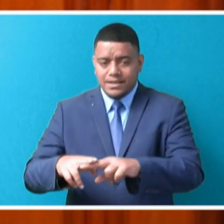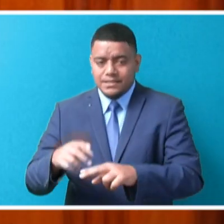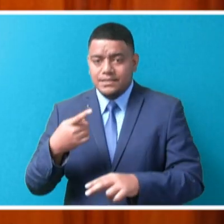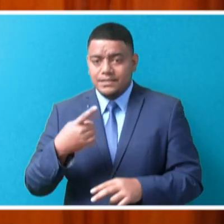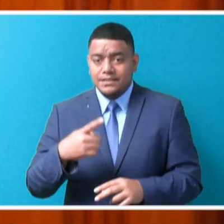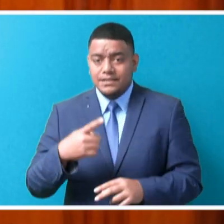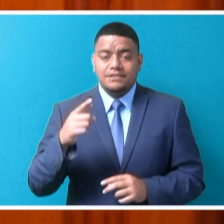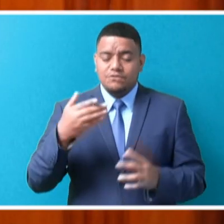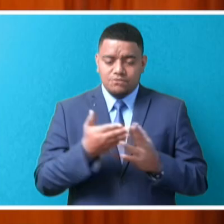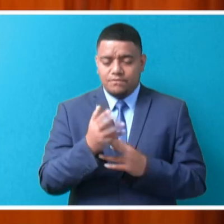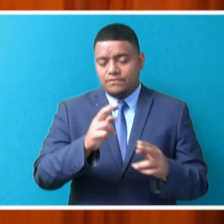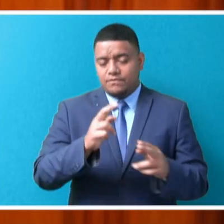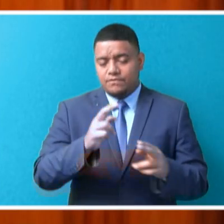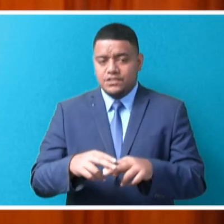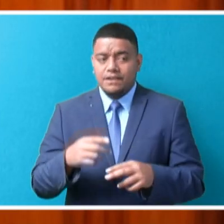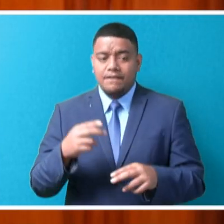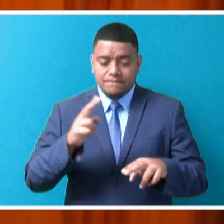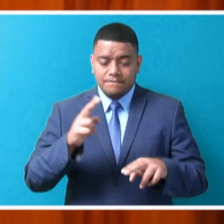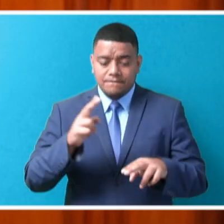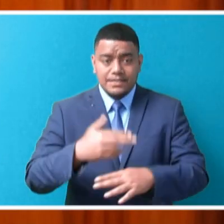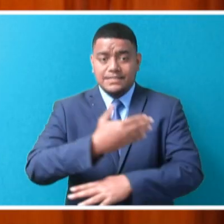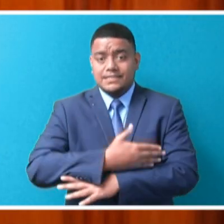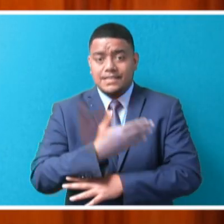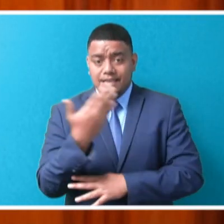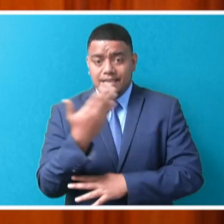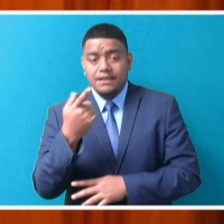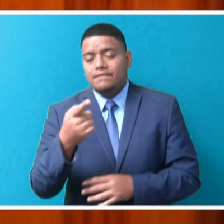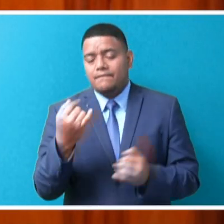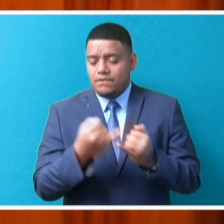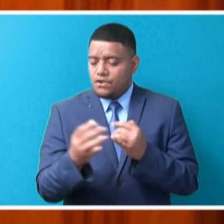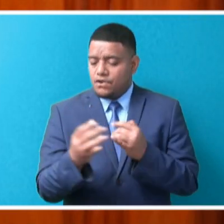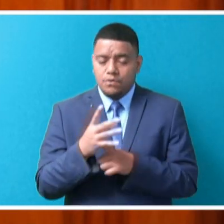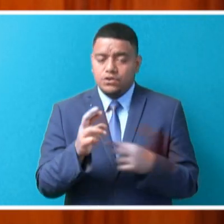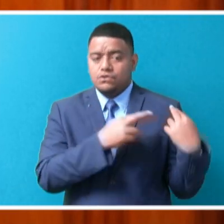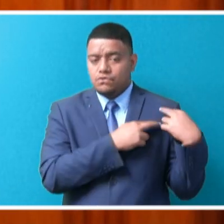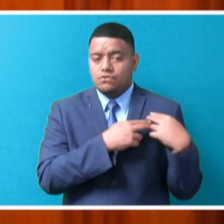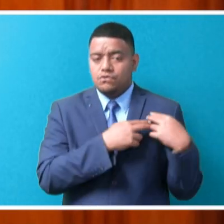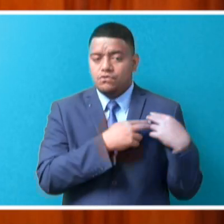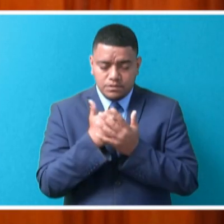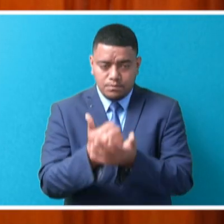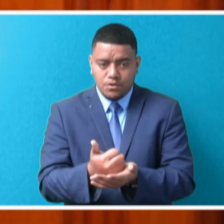throughout Fiji. Fathers play a critical role in guiding, supporting, and